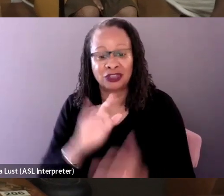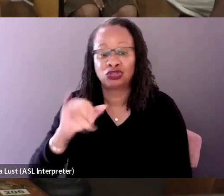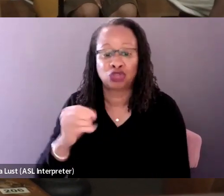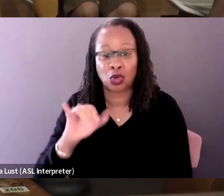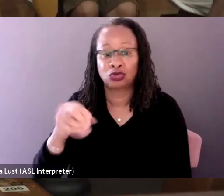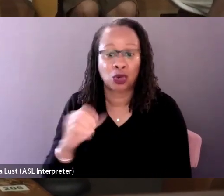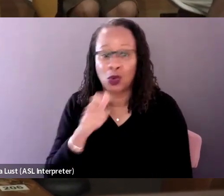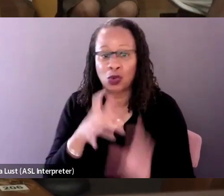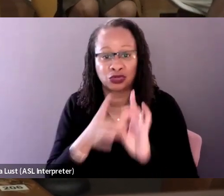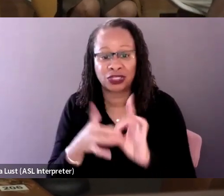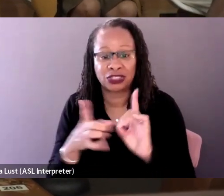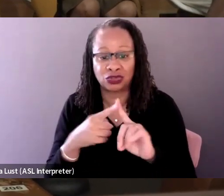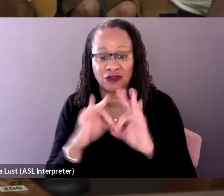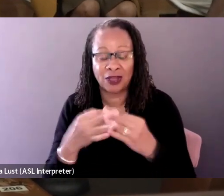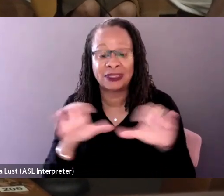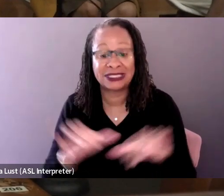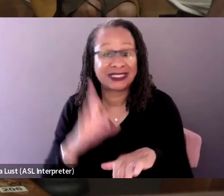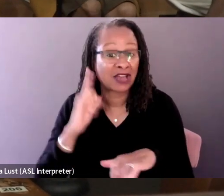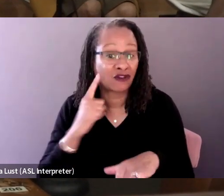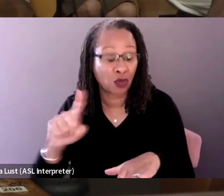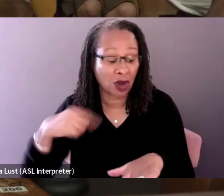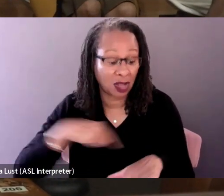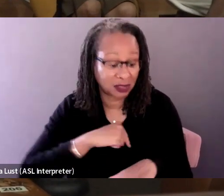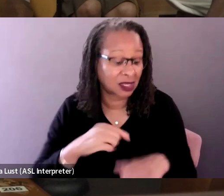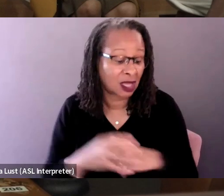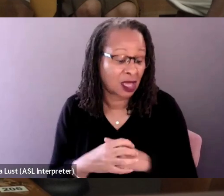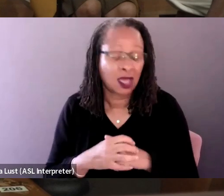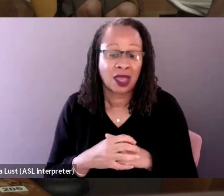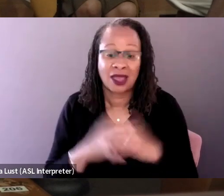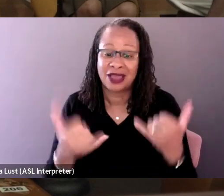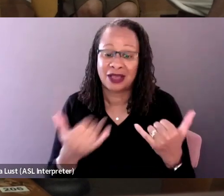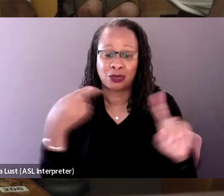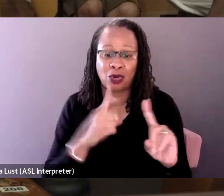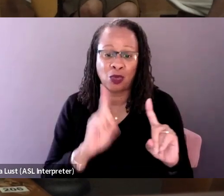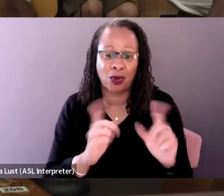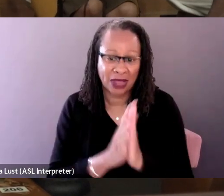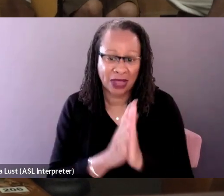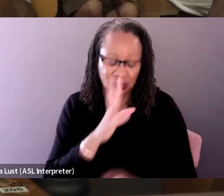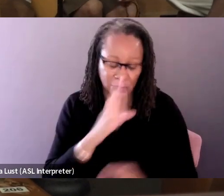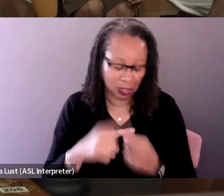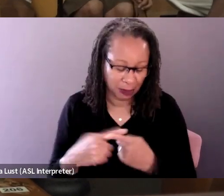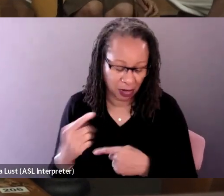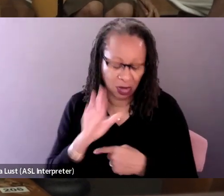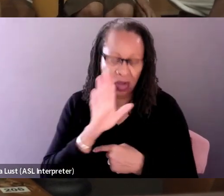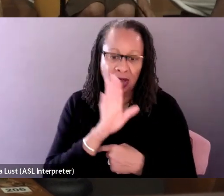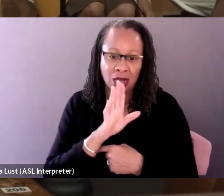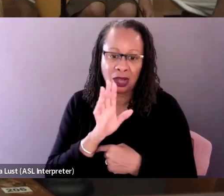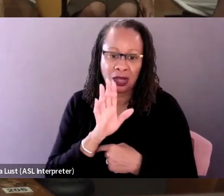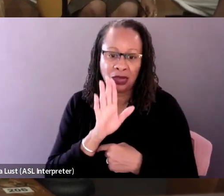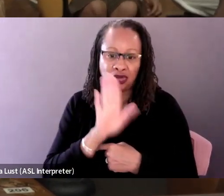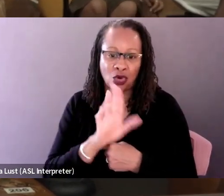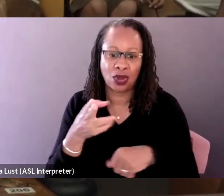sound for us. And yeah, now's the point where I'm going to ask you to speak about your Haitian-ness